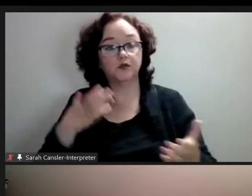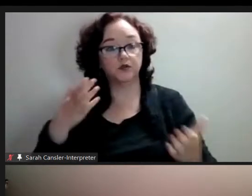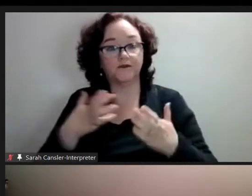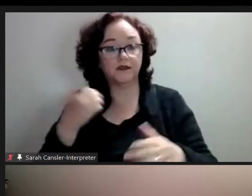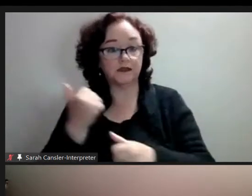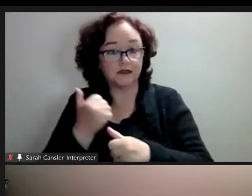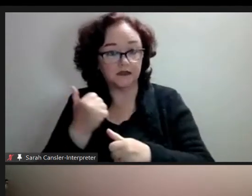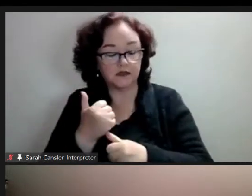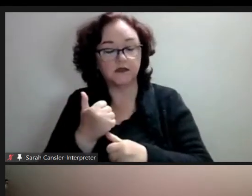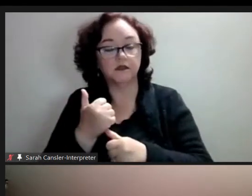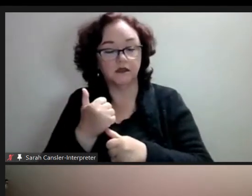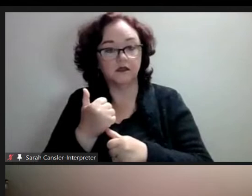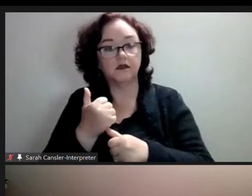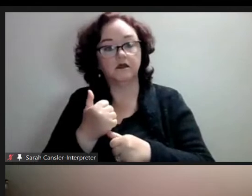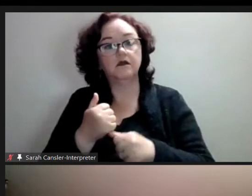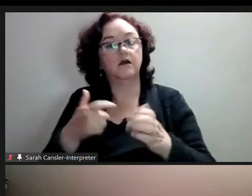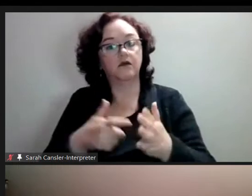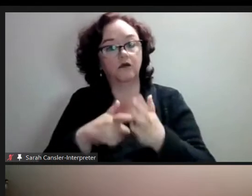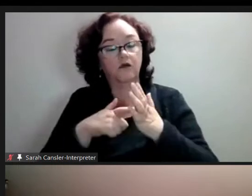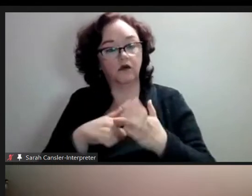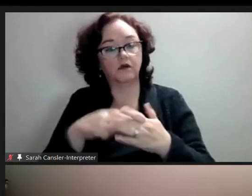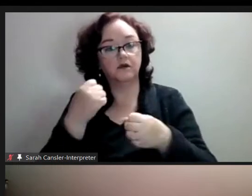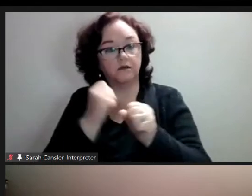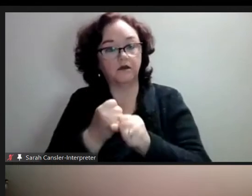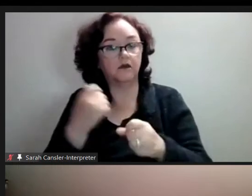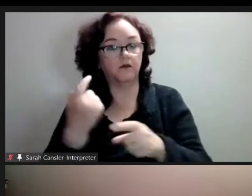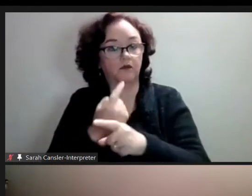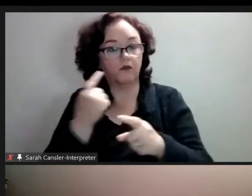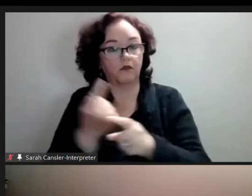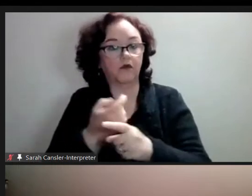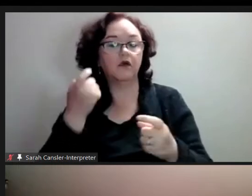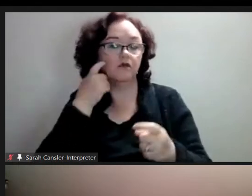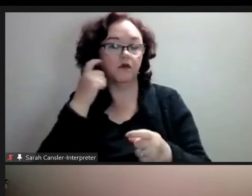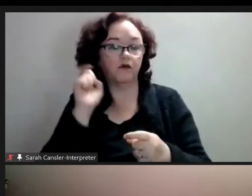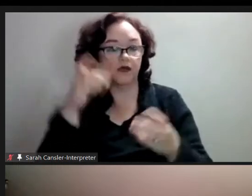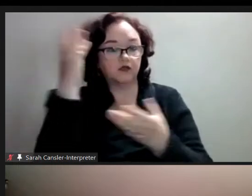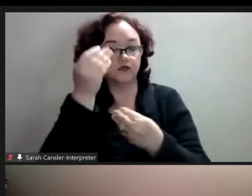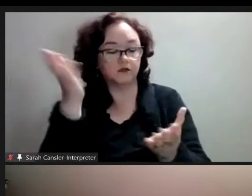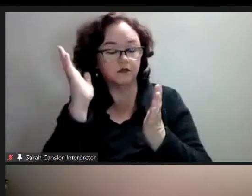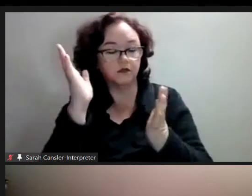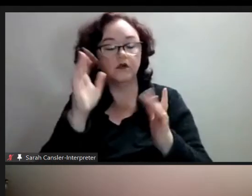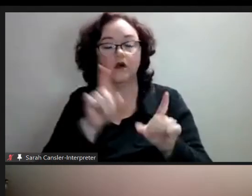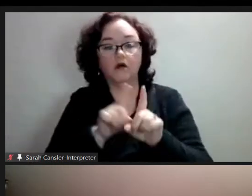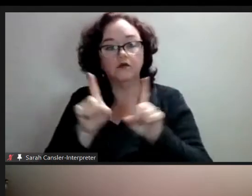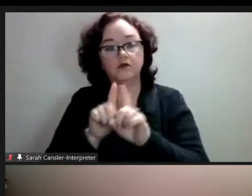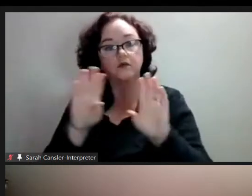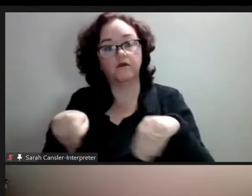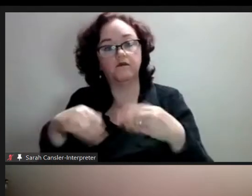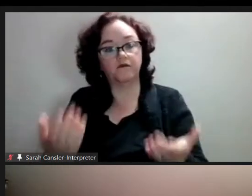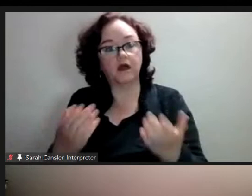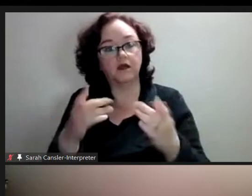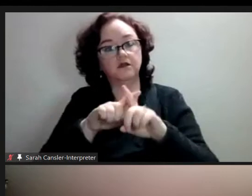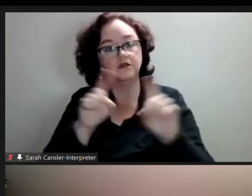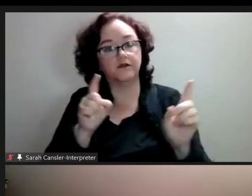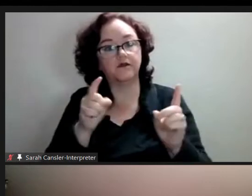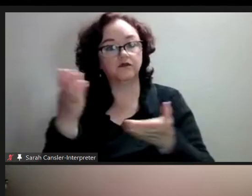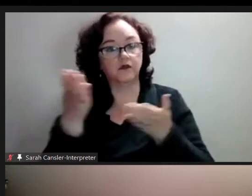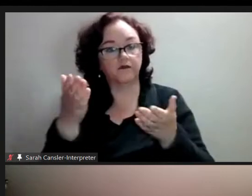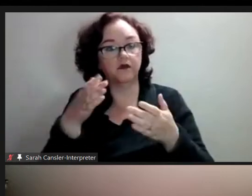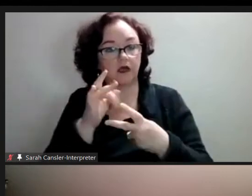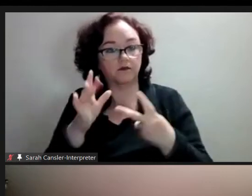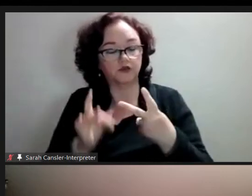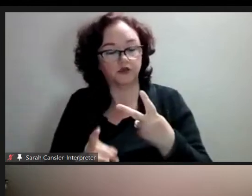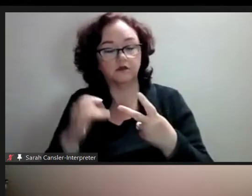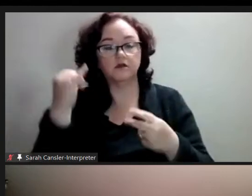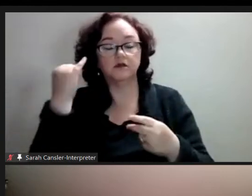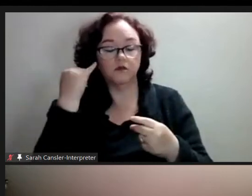are required to make the appropriate notifications, as well as provide alternative service options. If customers have mobility devices